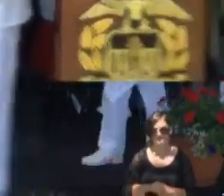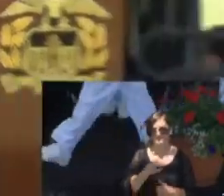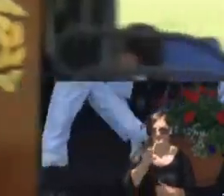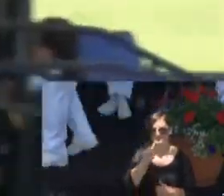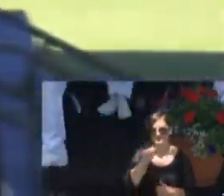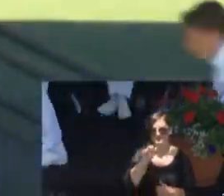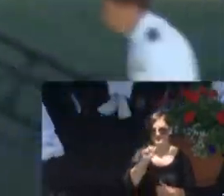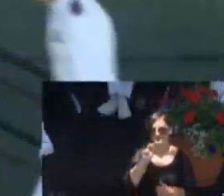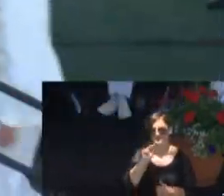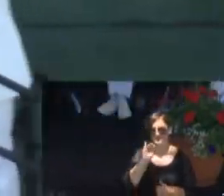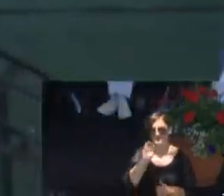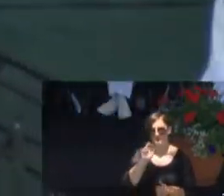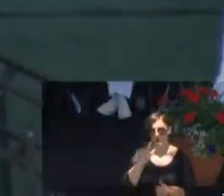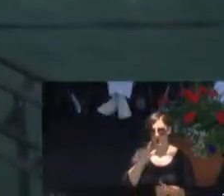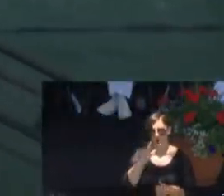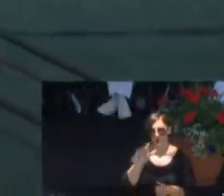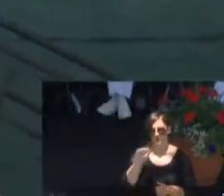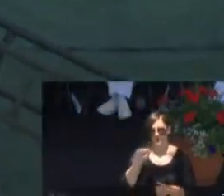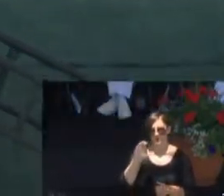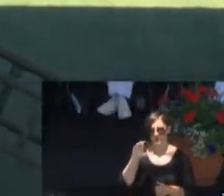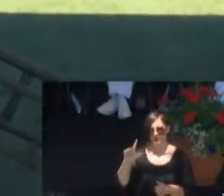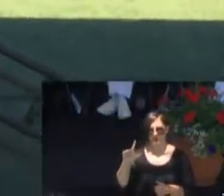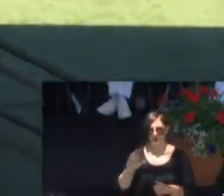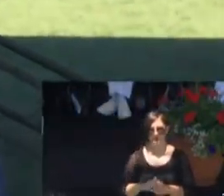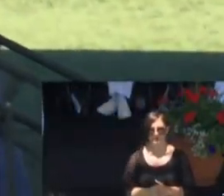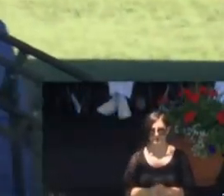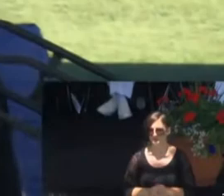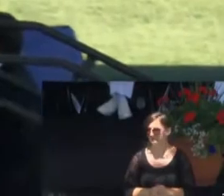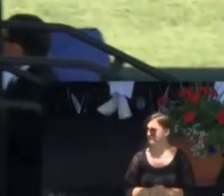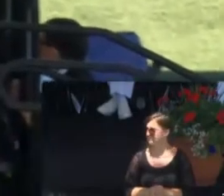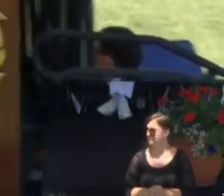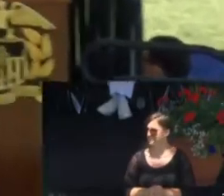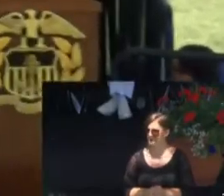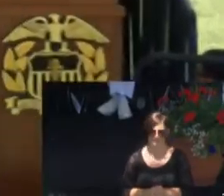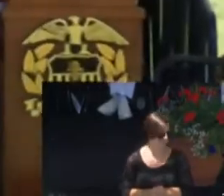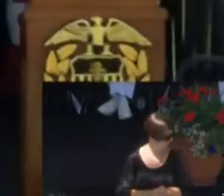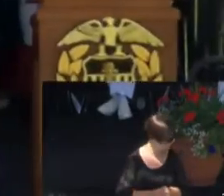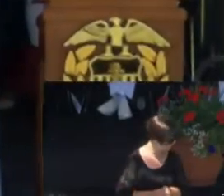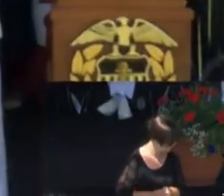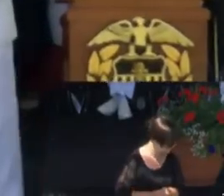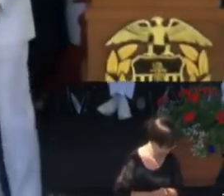Daniel Austin McElreevy, summa cum laude.